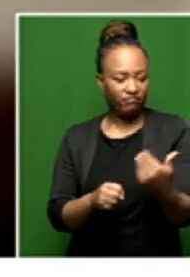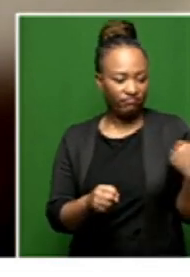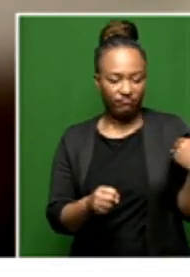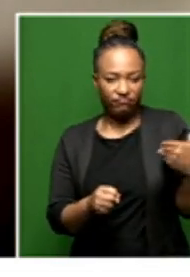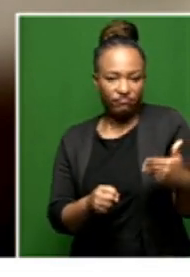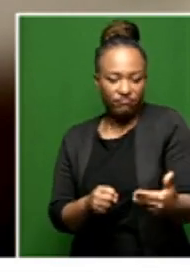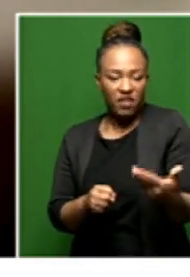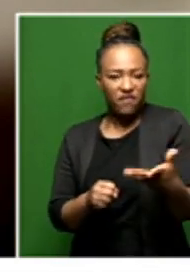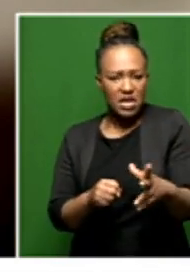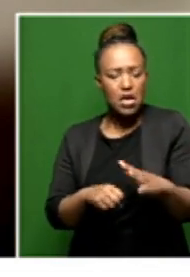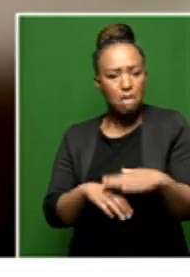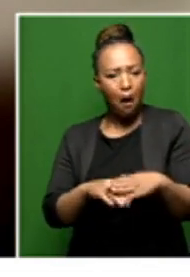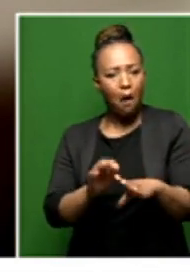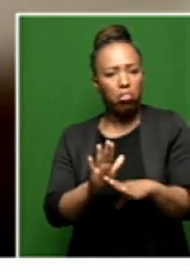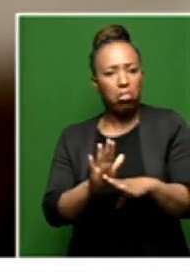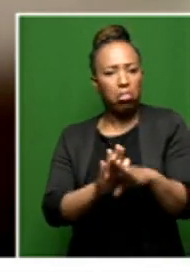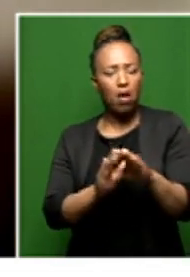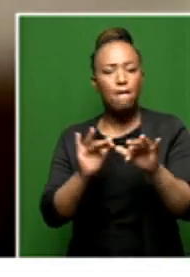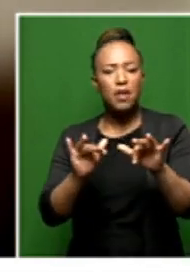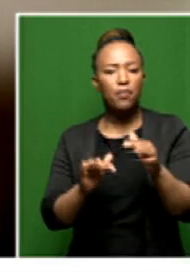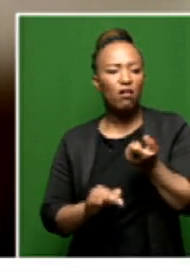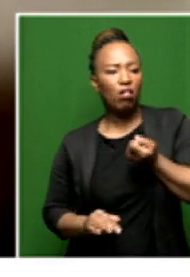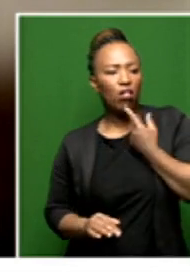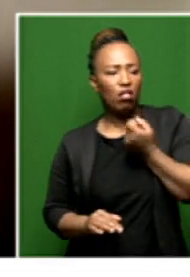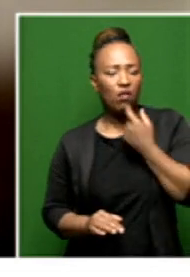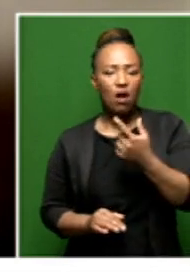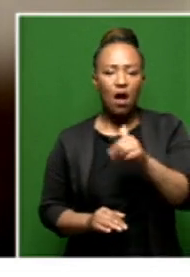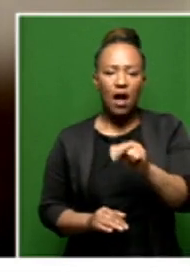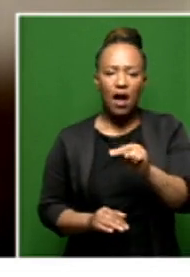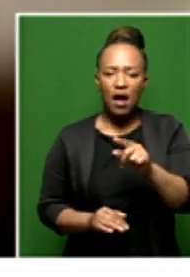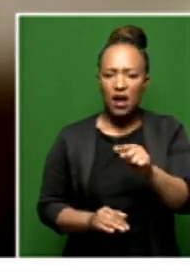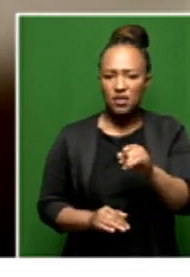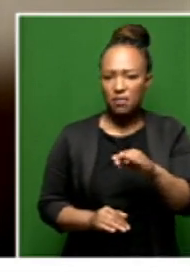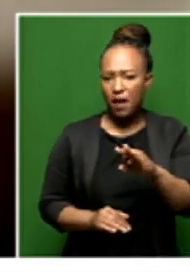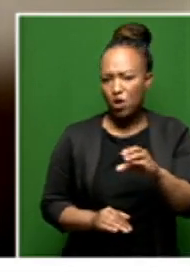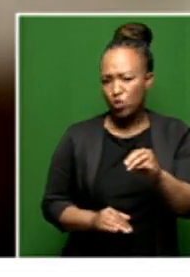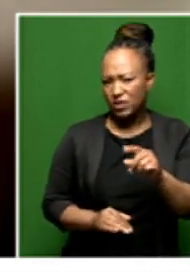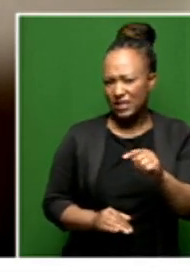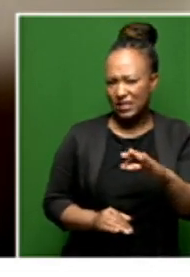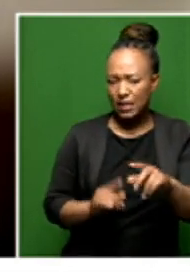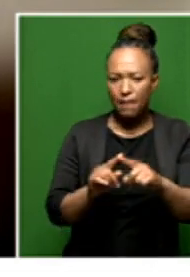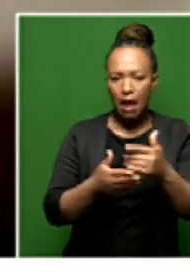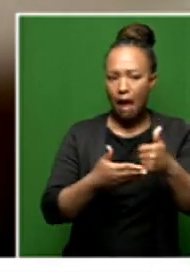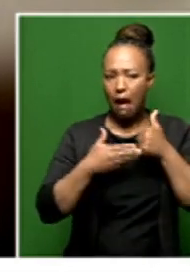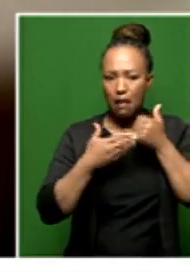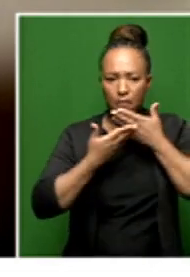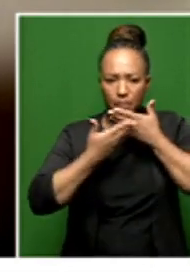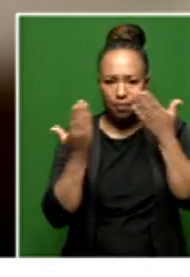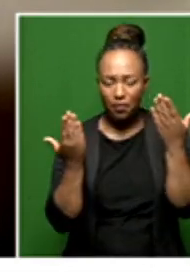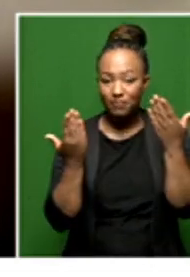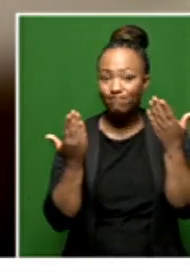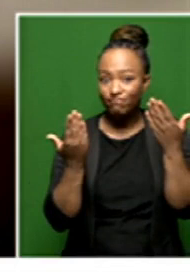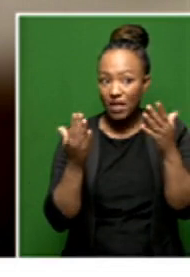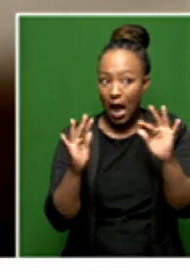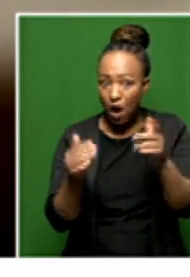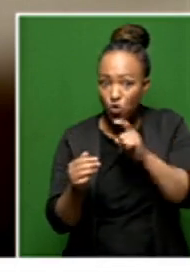significant rise in resistance over that 5 years. So what we're really worried about is if we don't dramatically change how we use